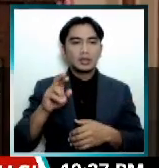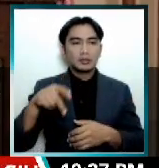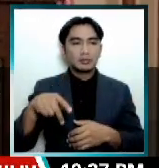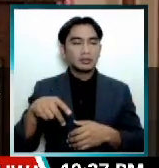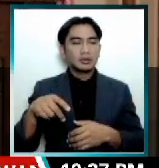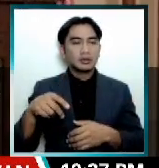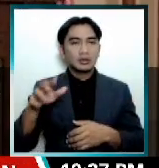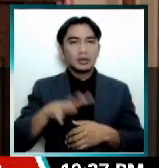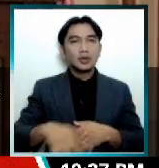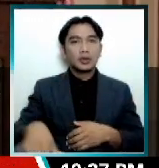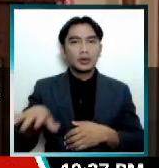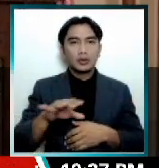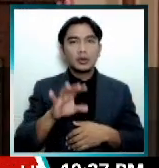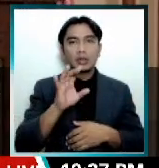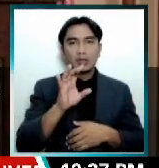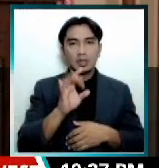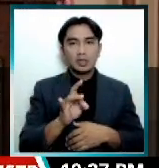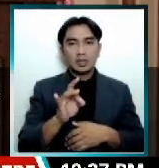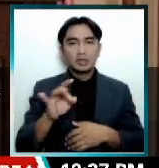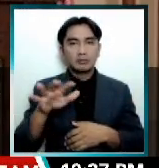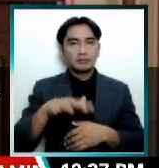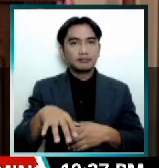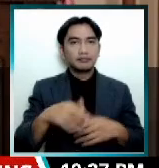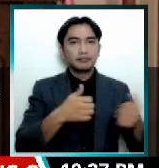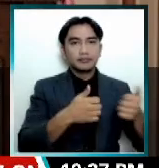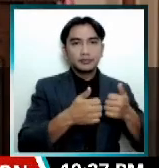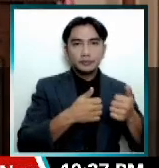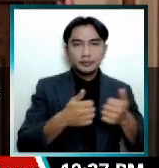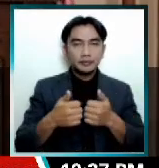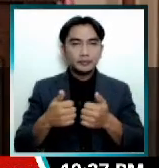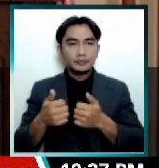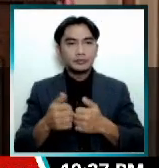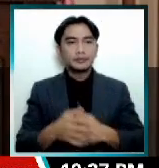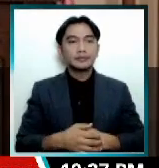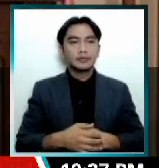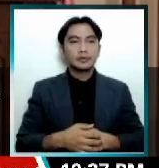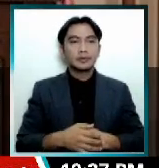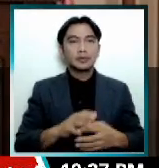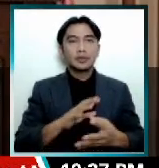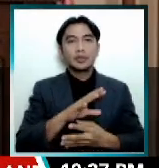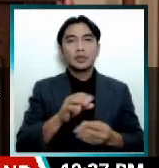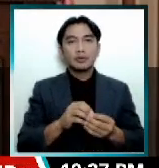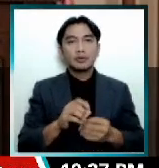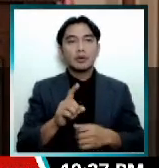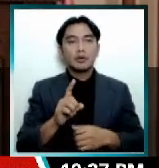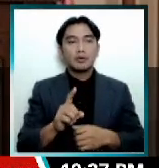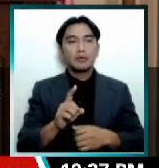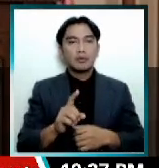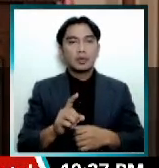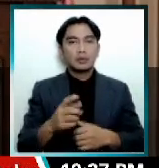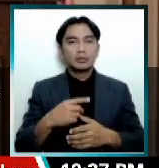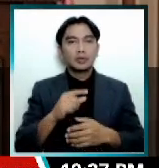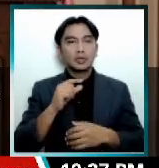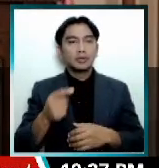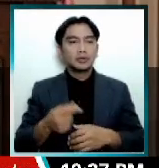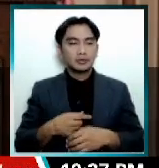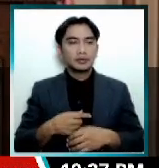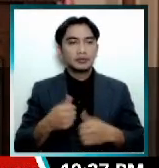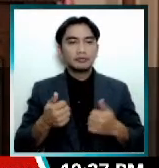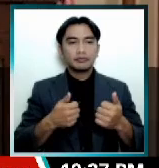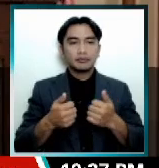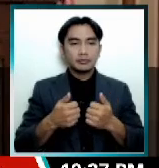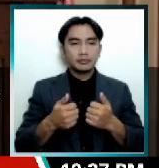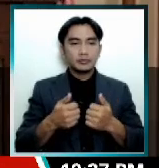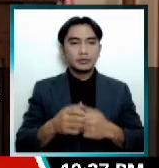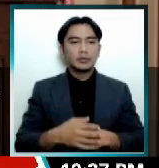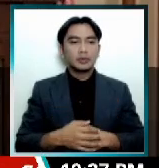8 competing contingents, together with 1 guest contingent, where I will be dancing, will be